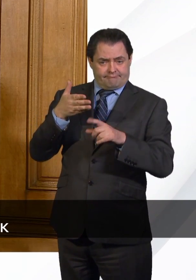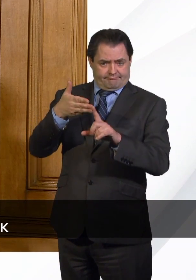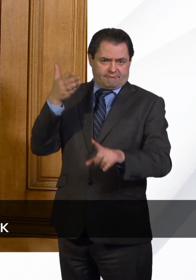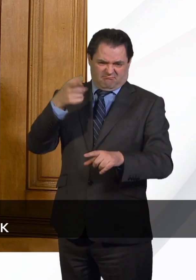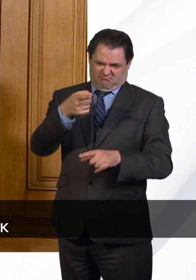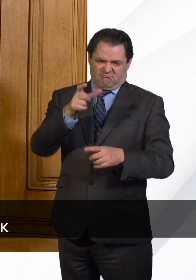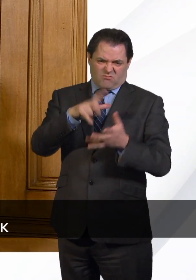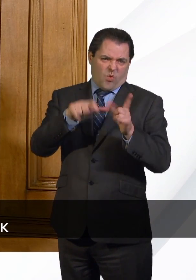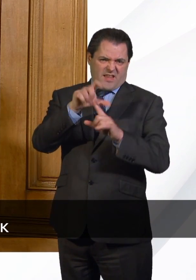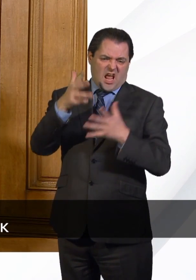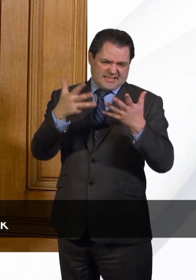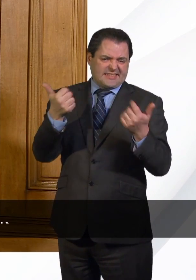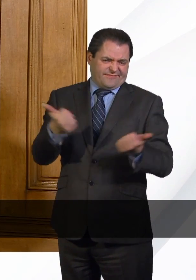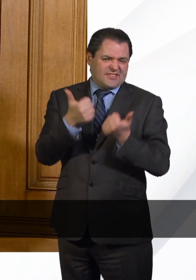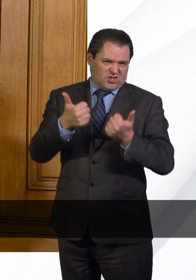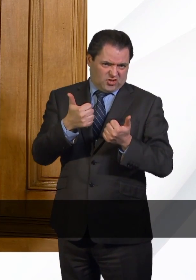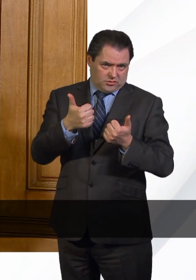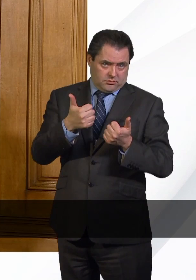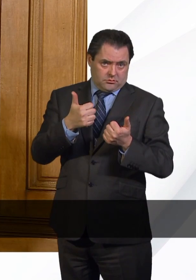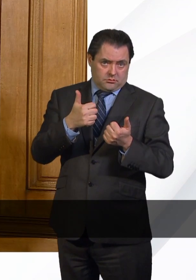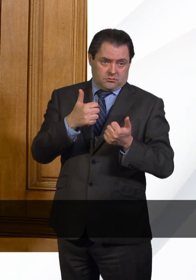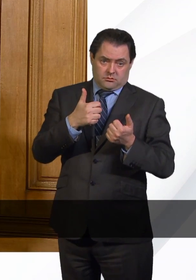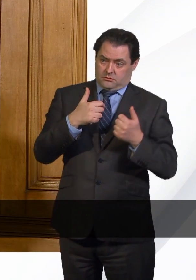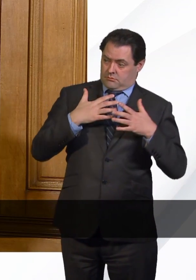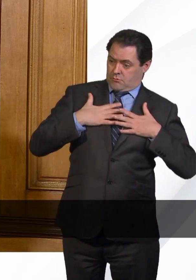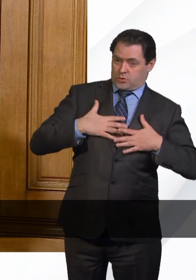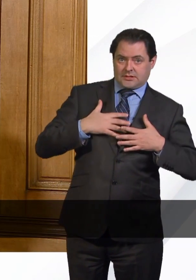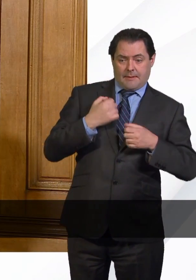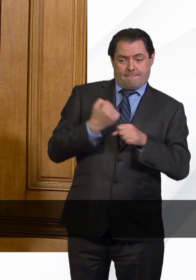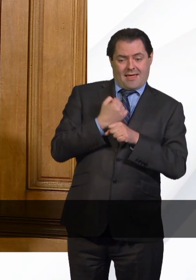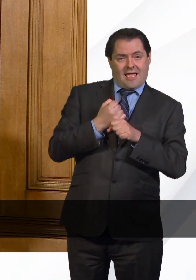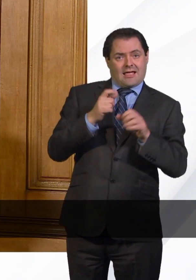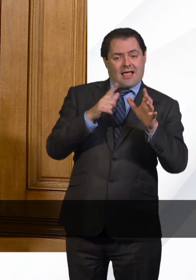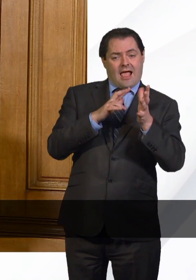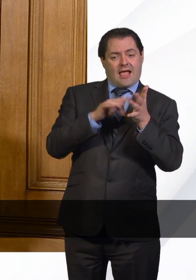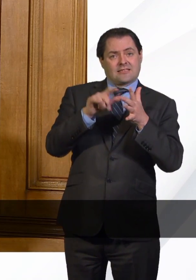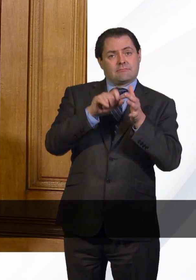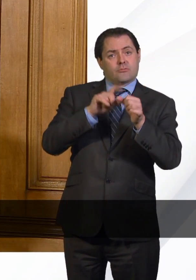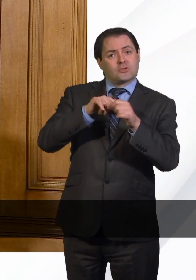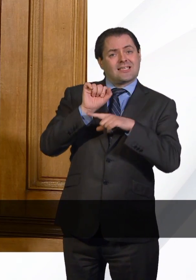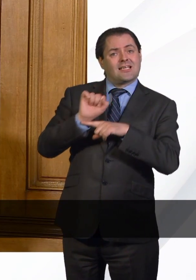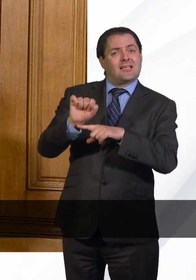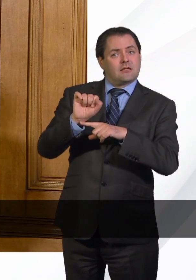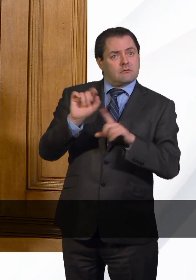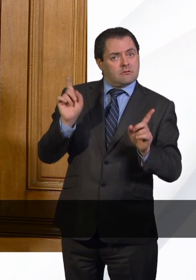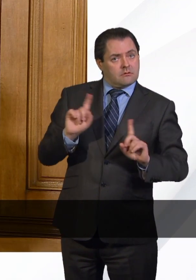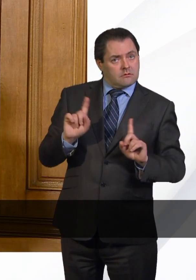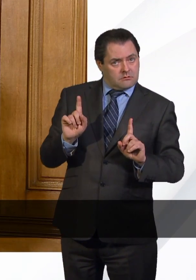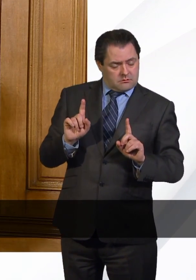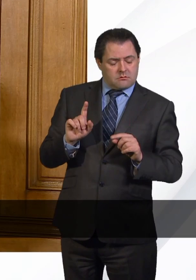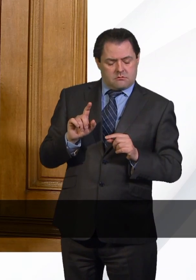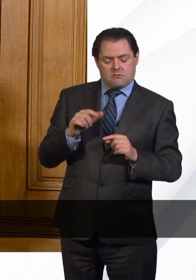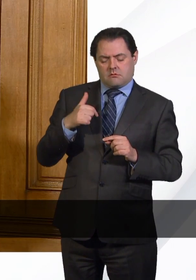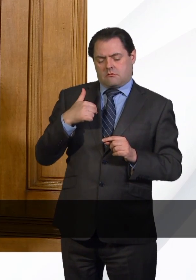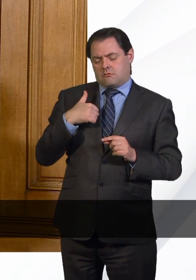infection, do you get antibodies? And one of the things that we've been interested in and want to do is call people